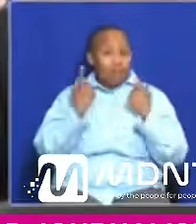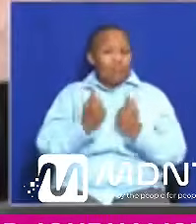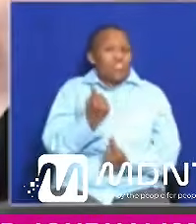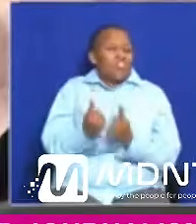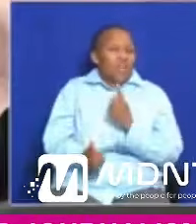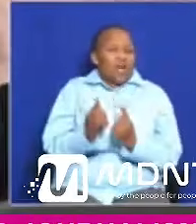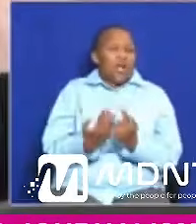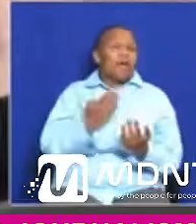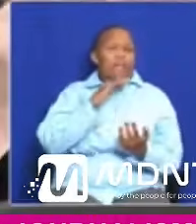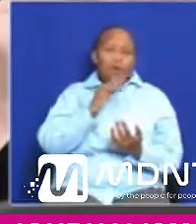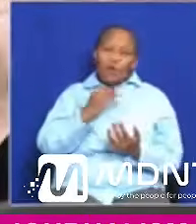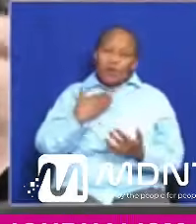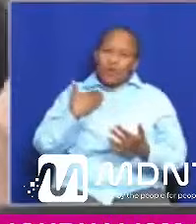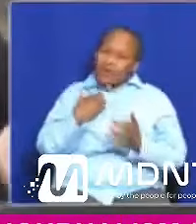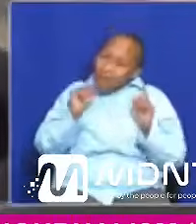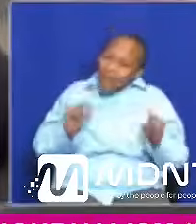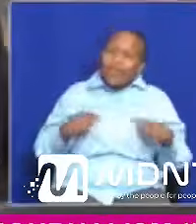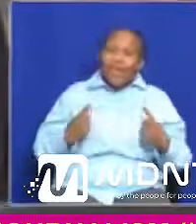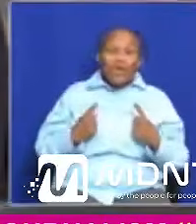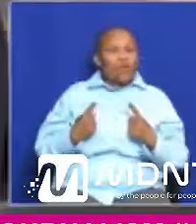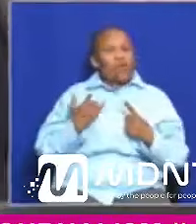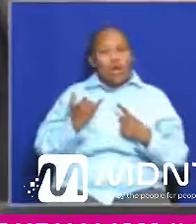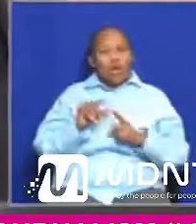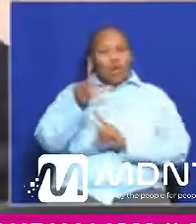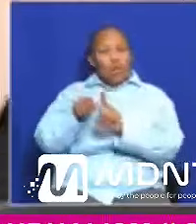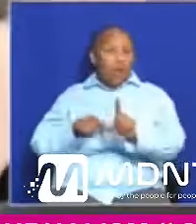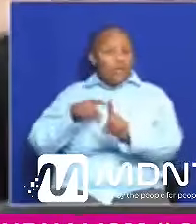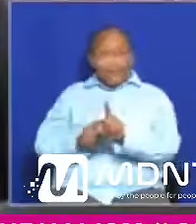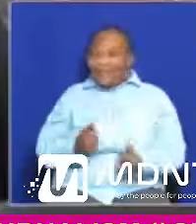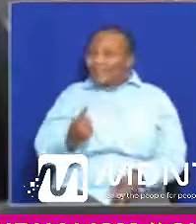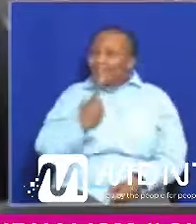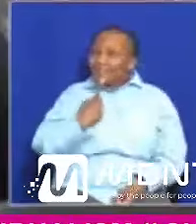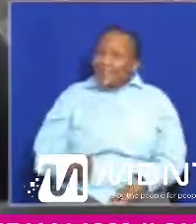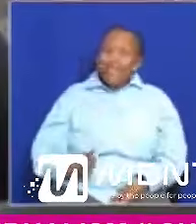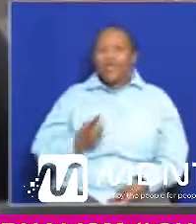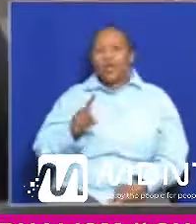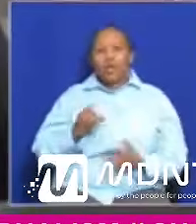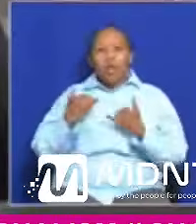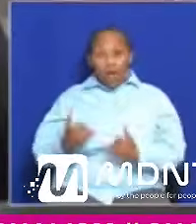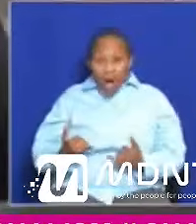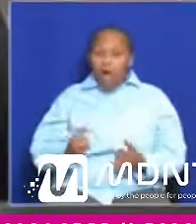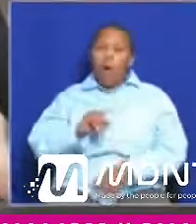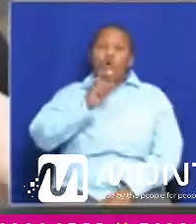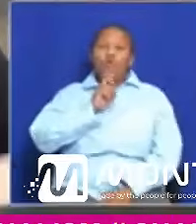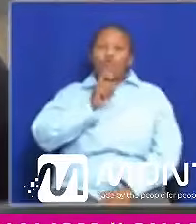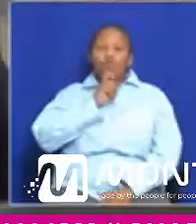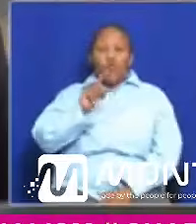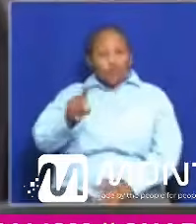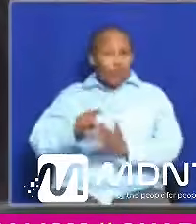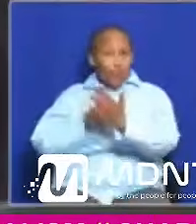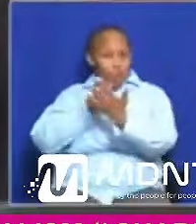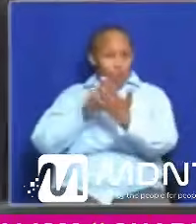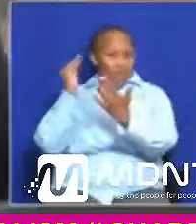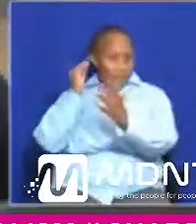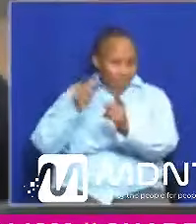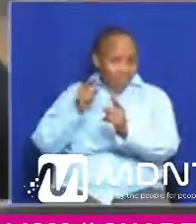you cannot give a person an indictment and say, use your indictment now and answer the questions. I will